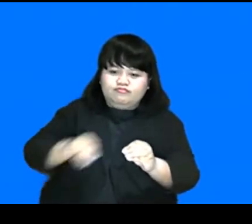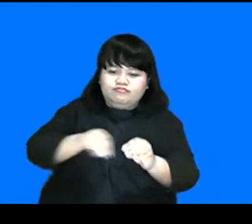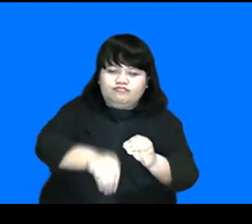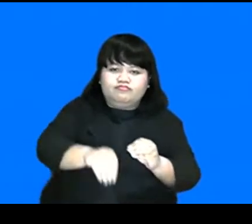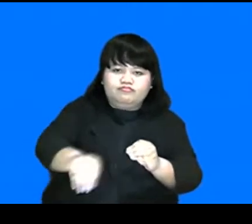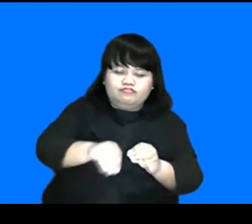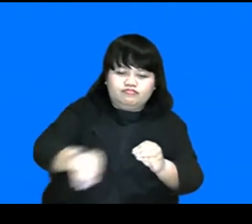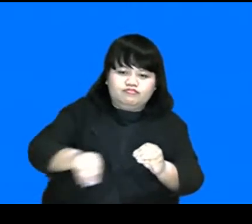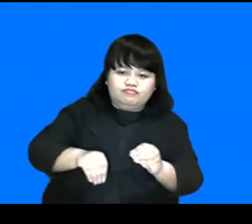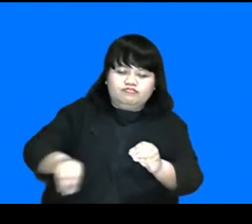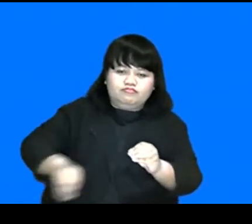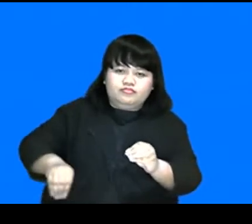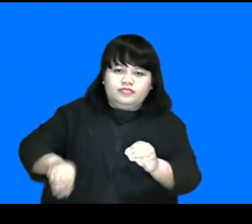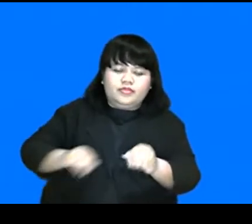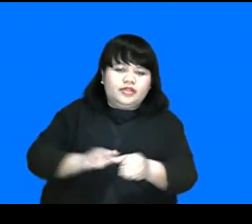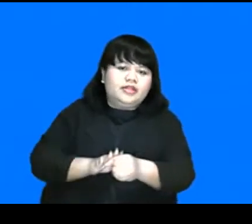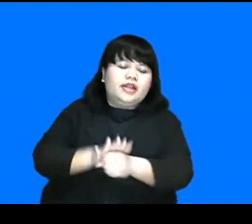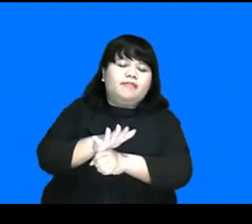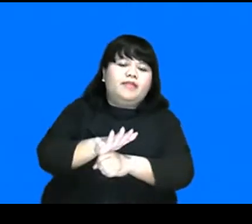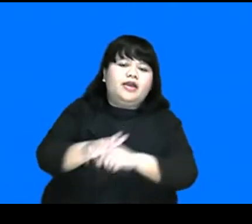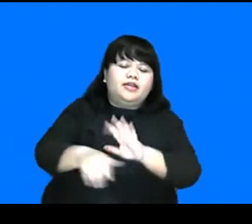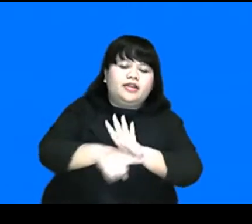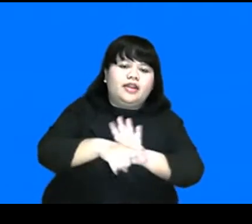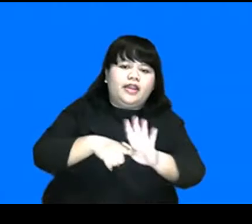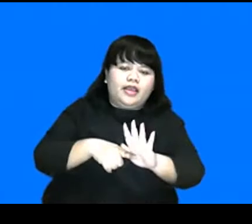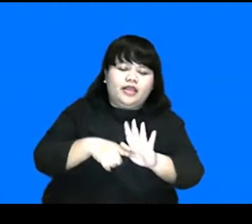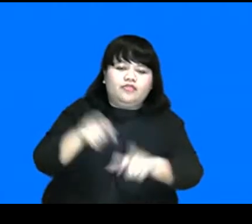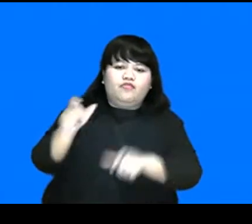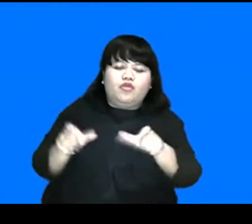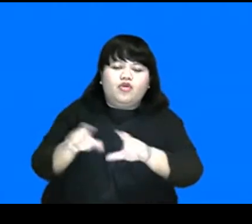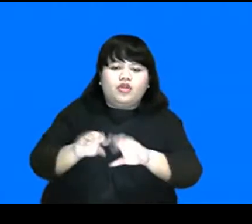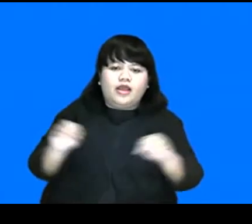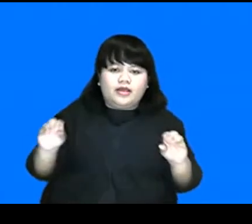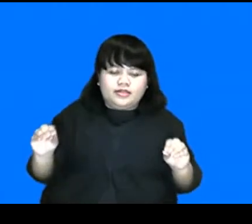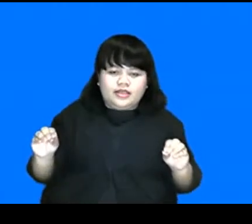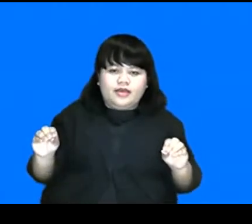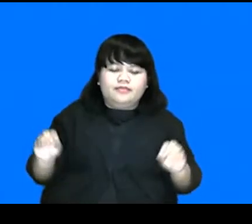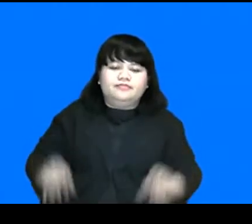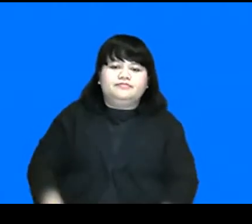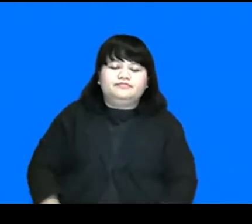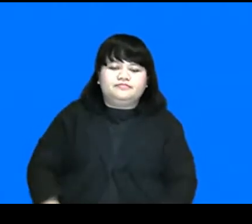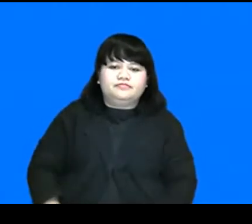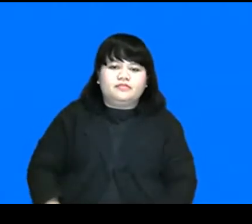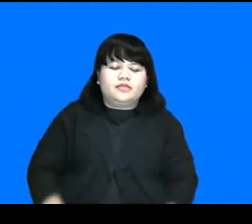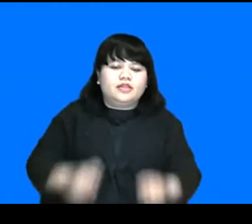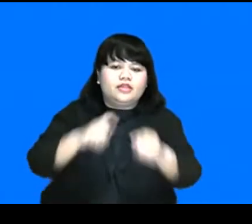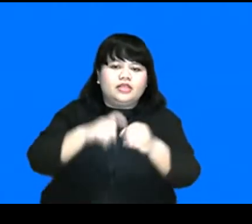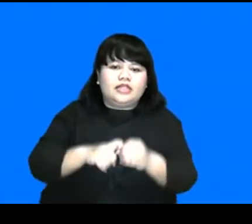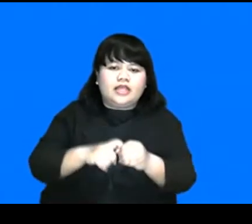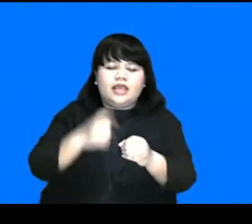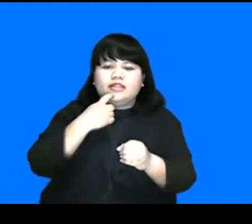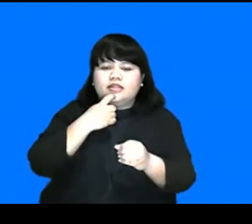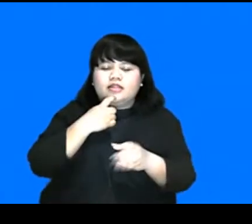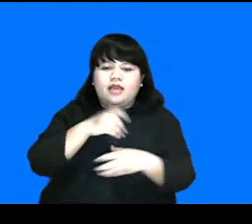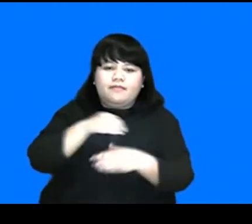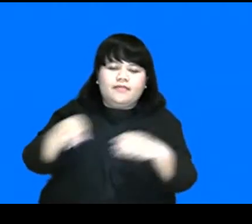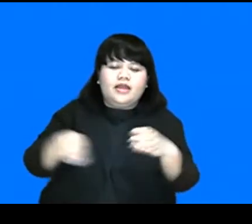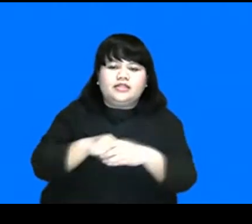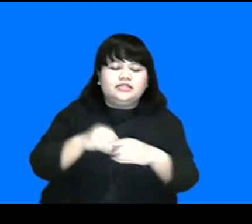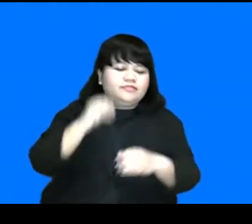the labor force alongside the women participation in that context. So